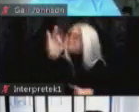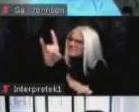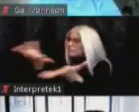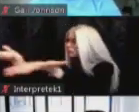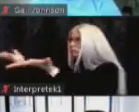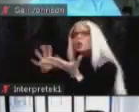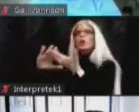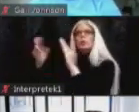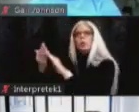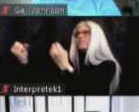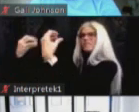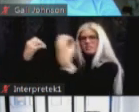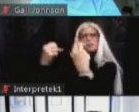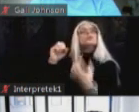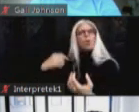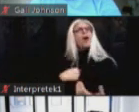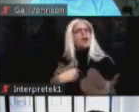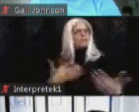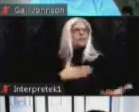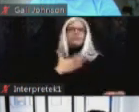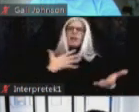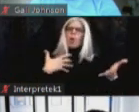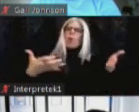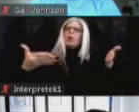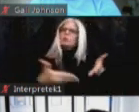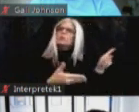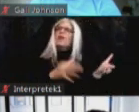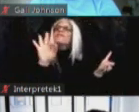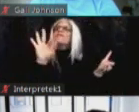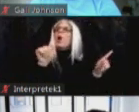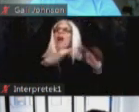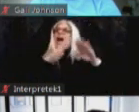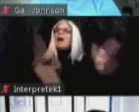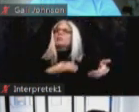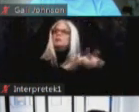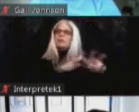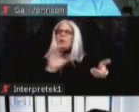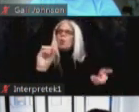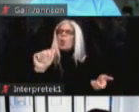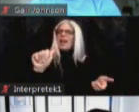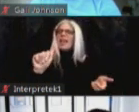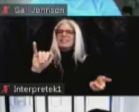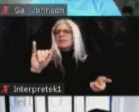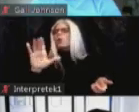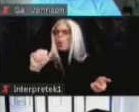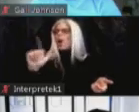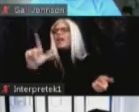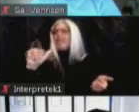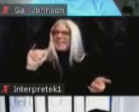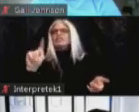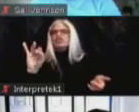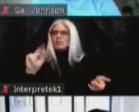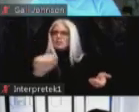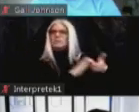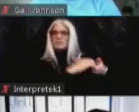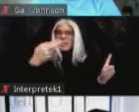of introducing members of the Florida Housing Coalition, who will share with you the Housing Action Plan. And with that, I will turn things over to Ms.